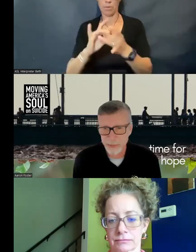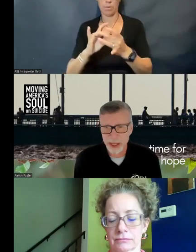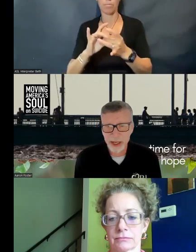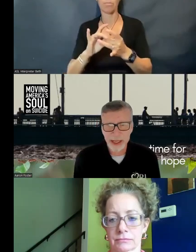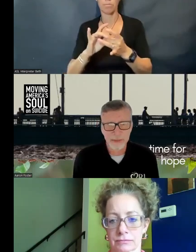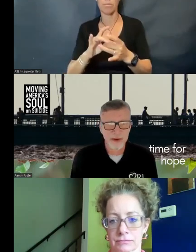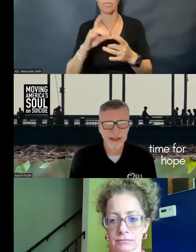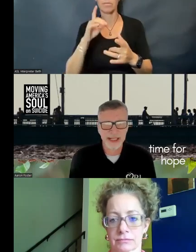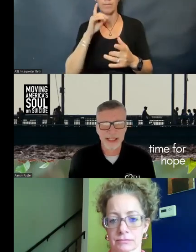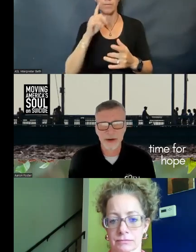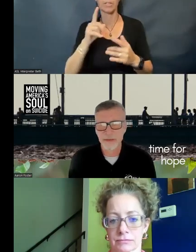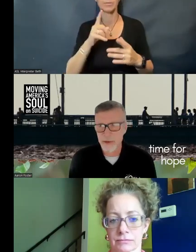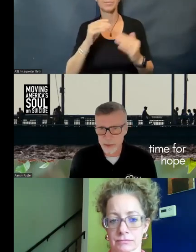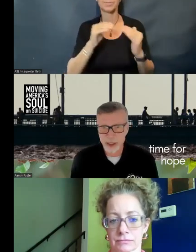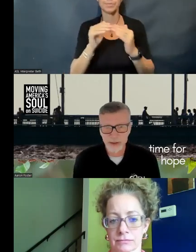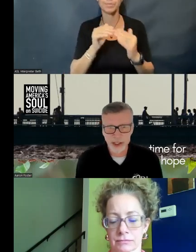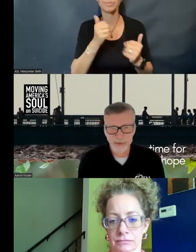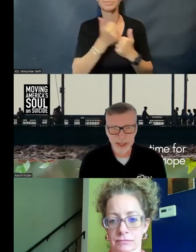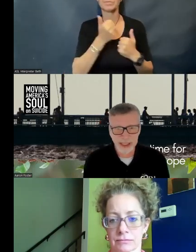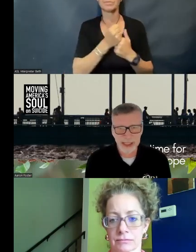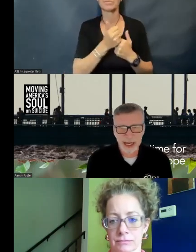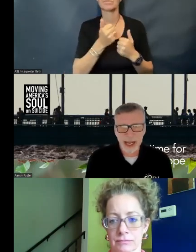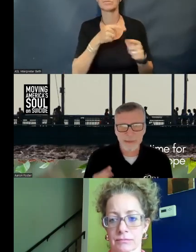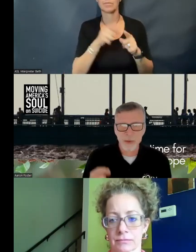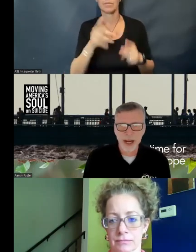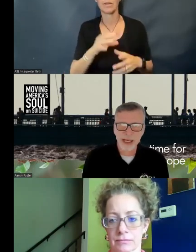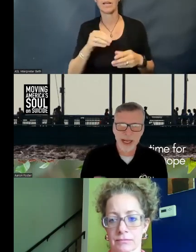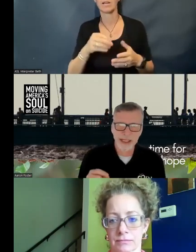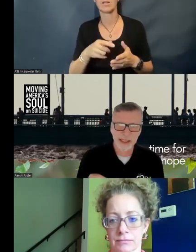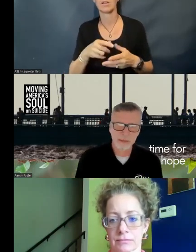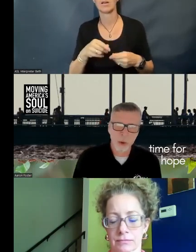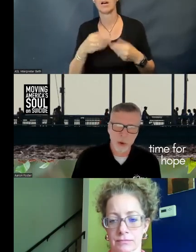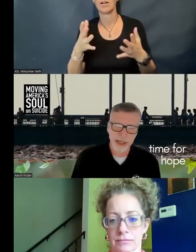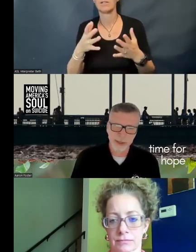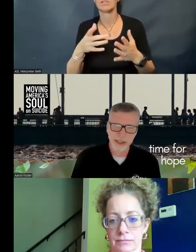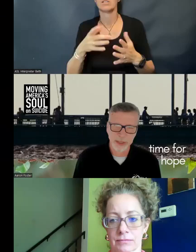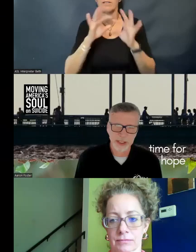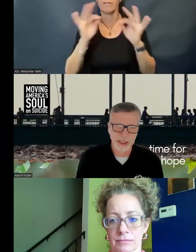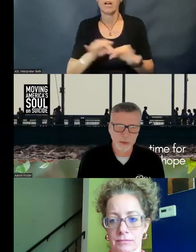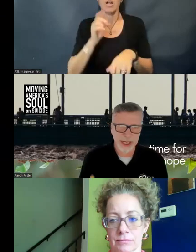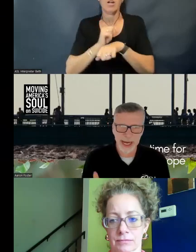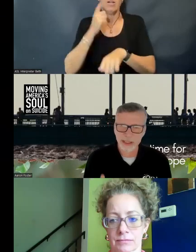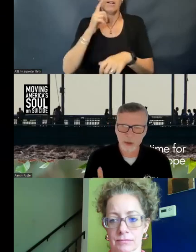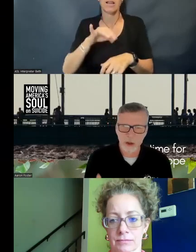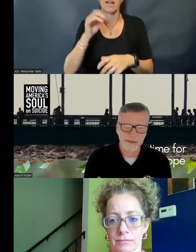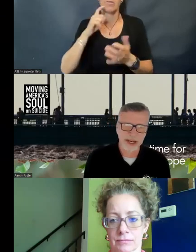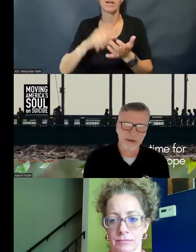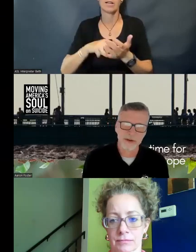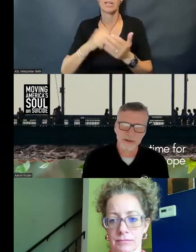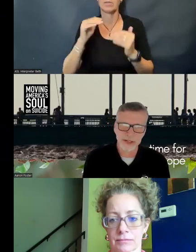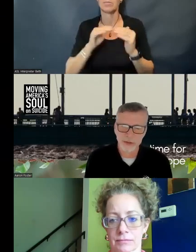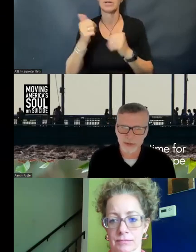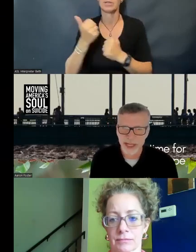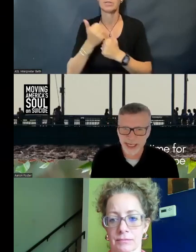peers. They provide the necessary framework to achieve this. And by recognizing and supporting peer specialists, we enhance the quality of